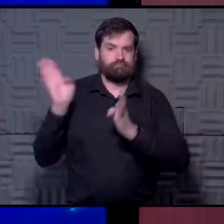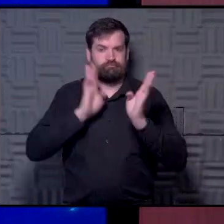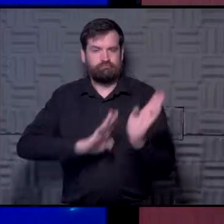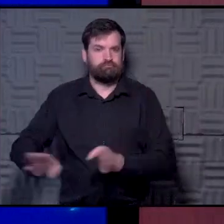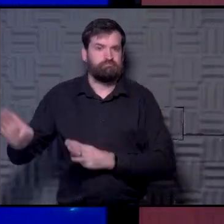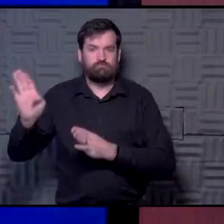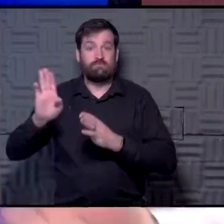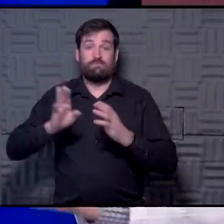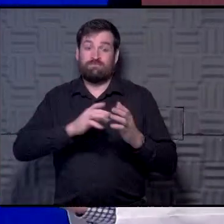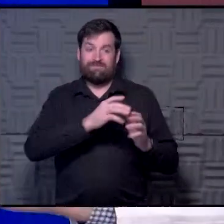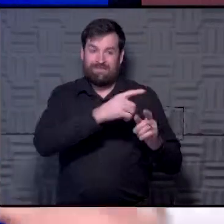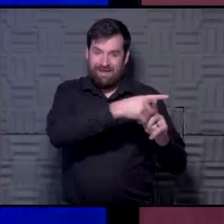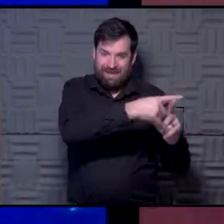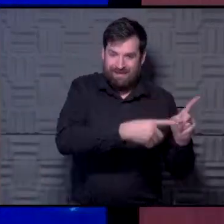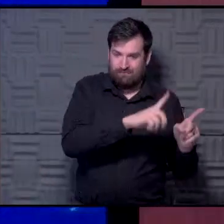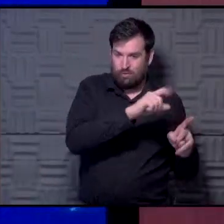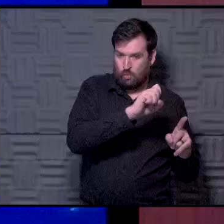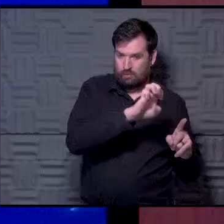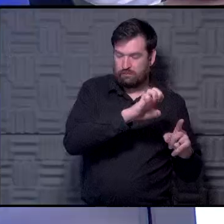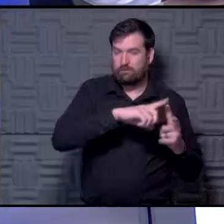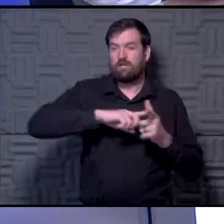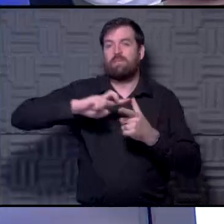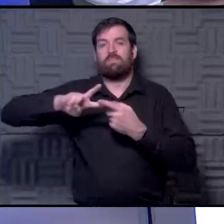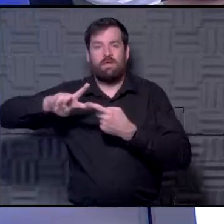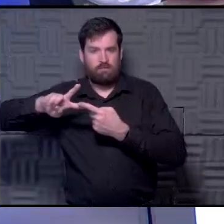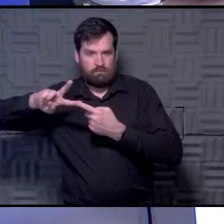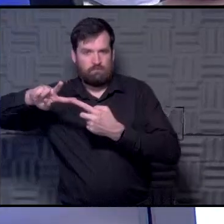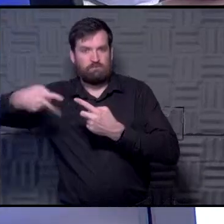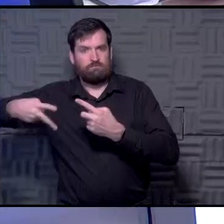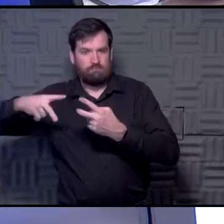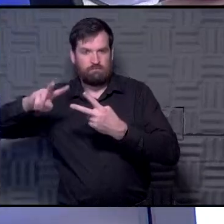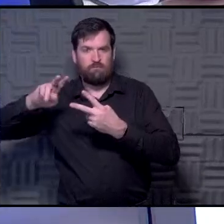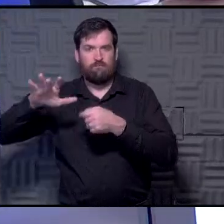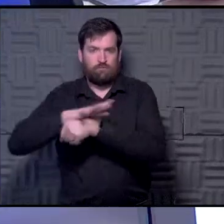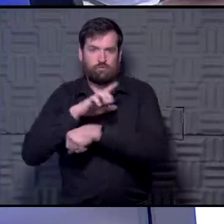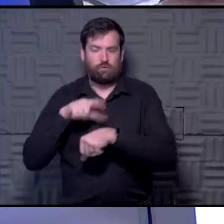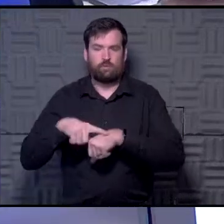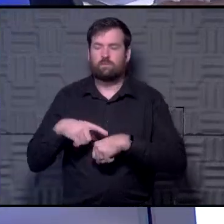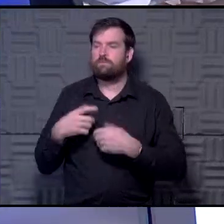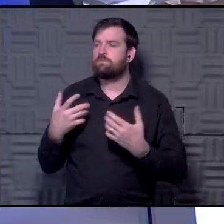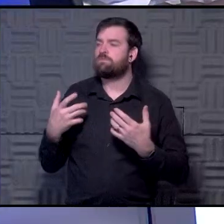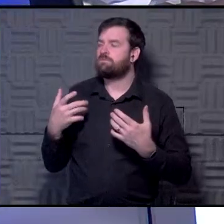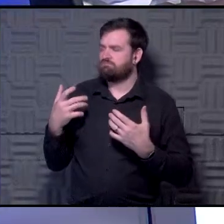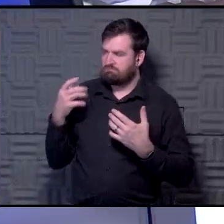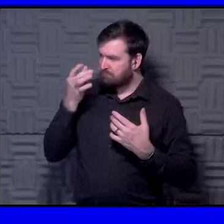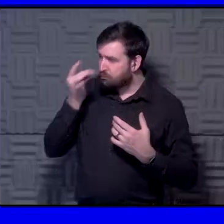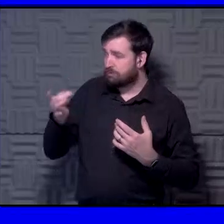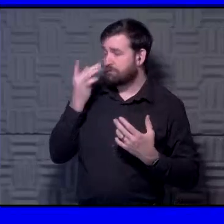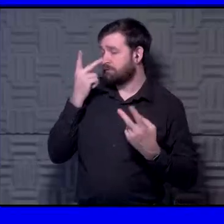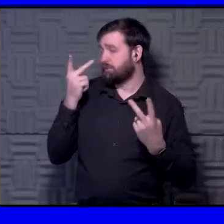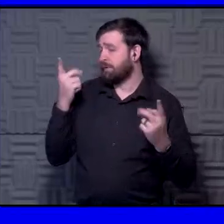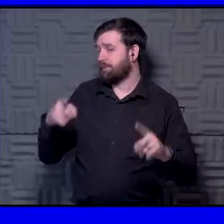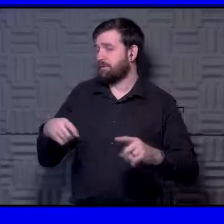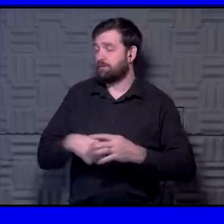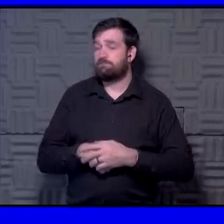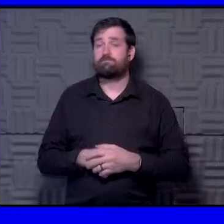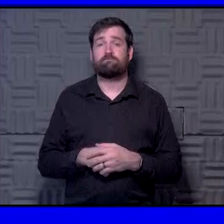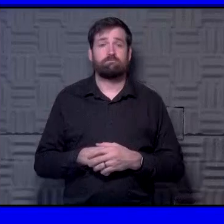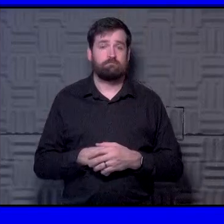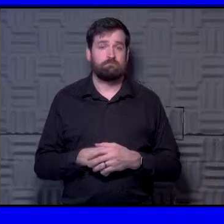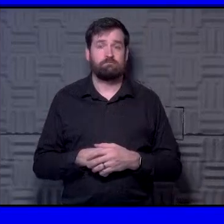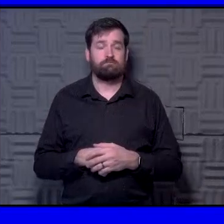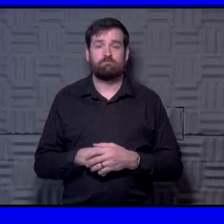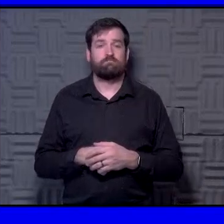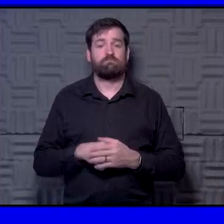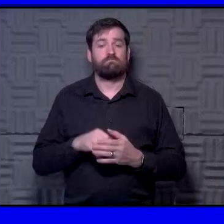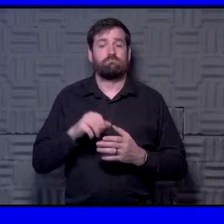dose followed by the full dose, I believe. Yeah, it'll be interesting to see what happens. And there are trials going on all the